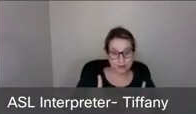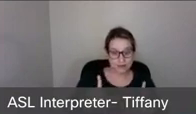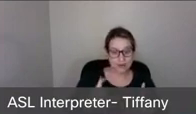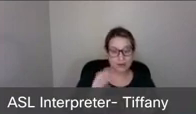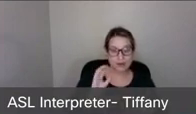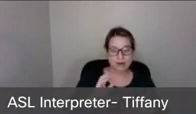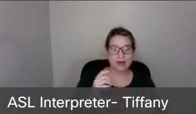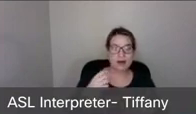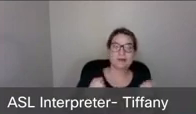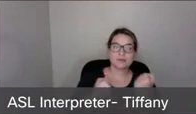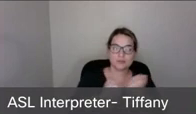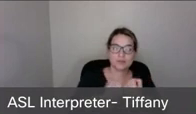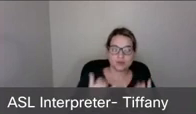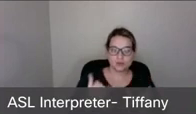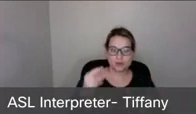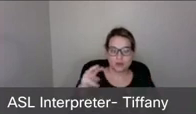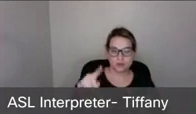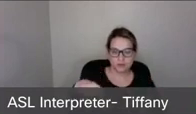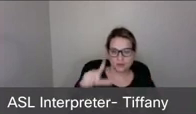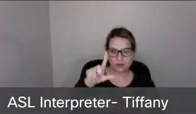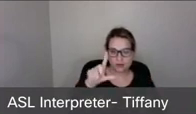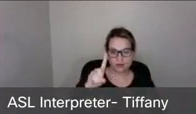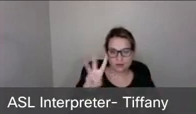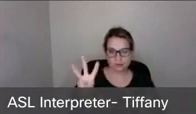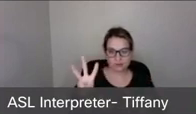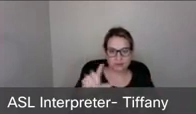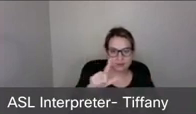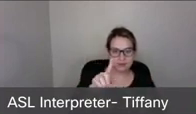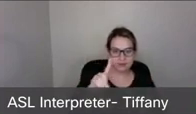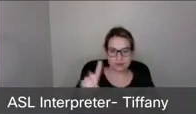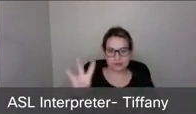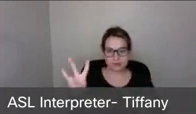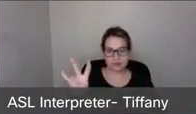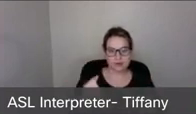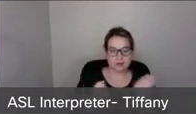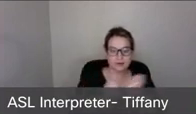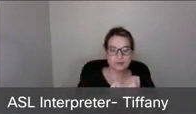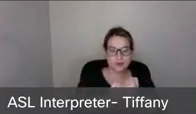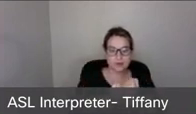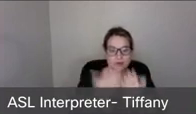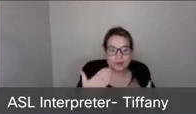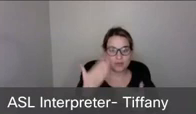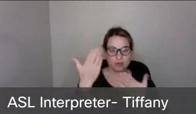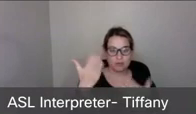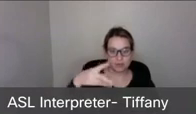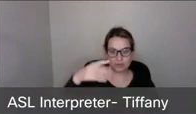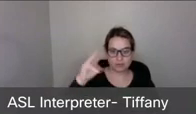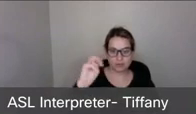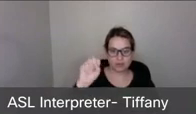current proposed maps for the new LD6 and LD7. I also support the proposed map for CD2.